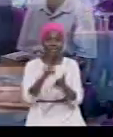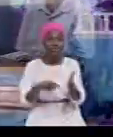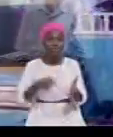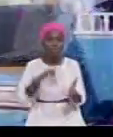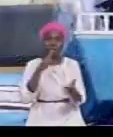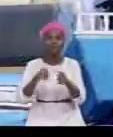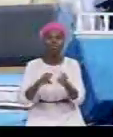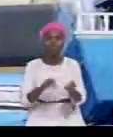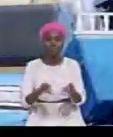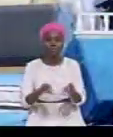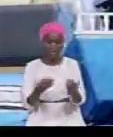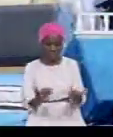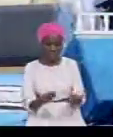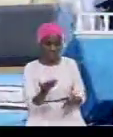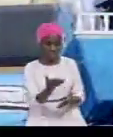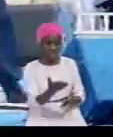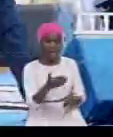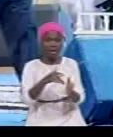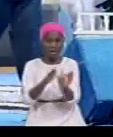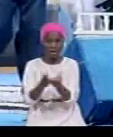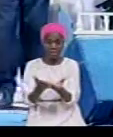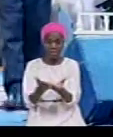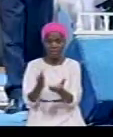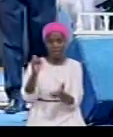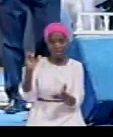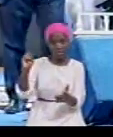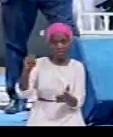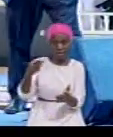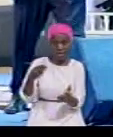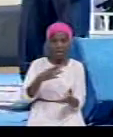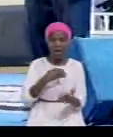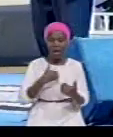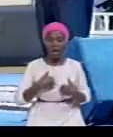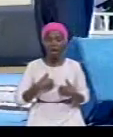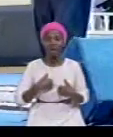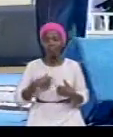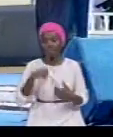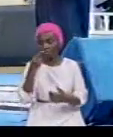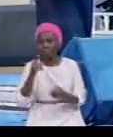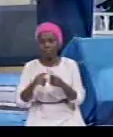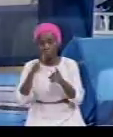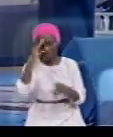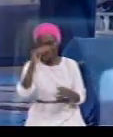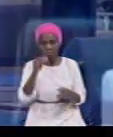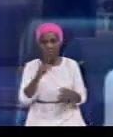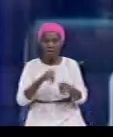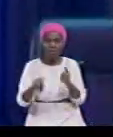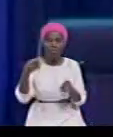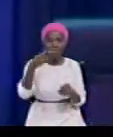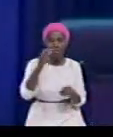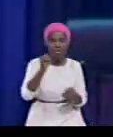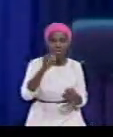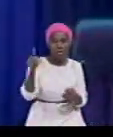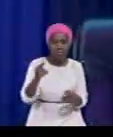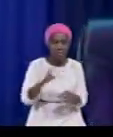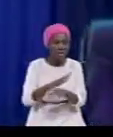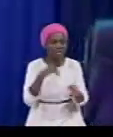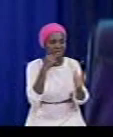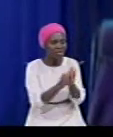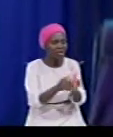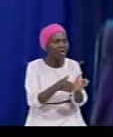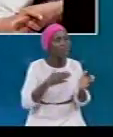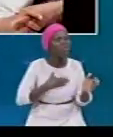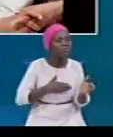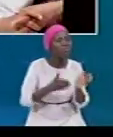man, and then Ezekiah did not say, pray for me, pray for me, pray for me. You're a child of God once you are born again,